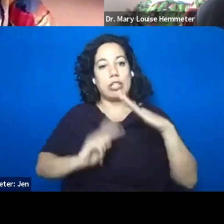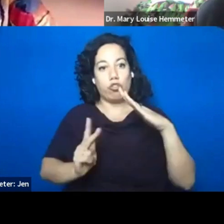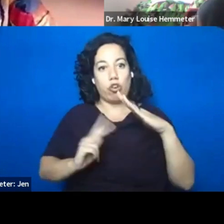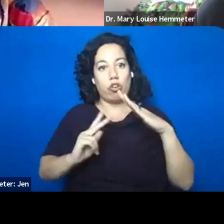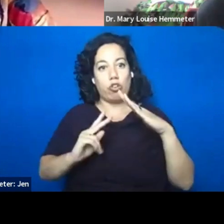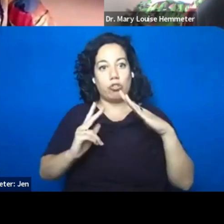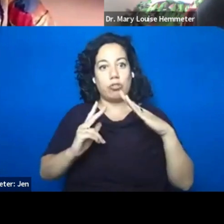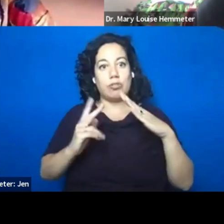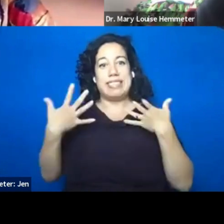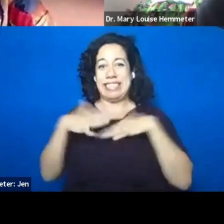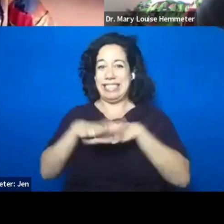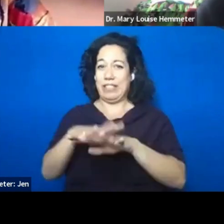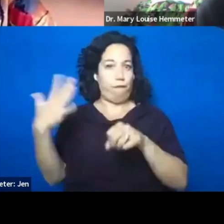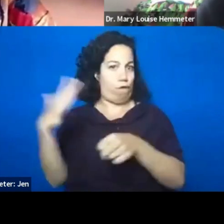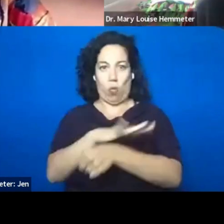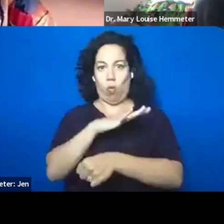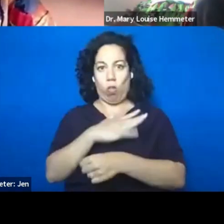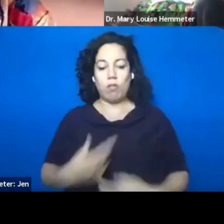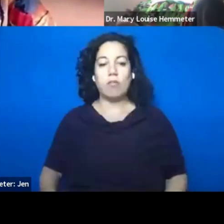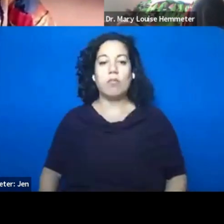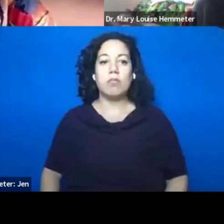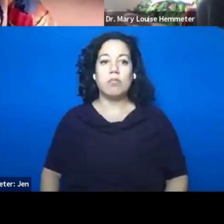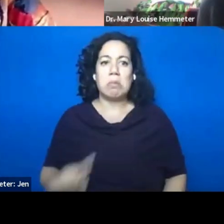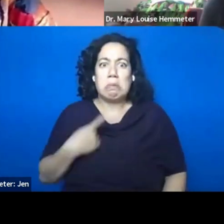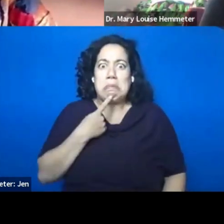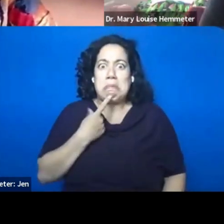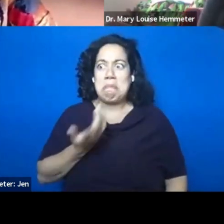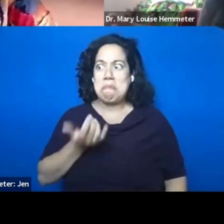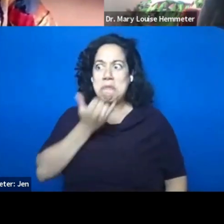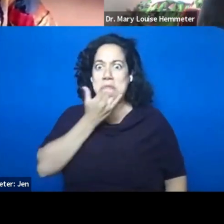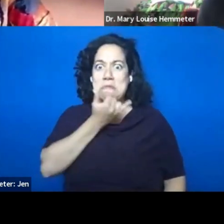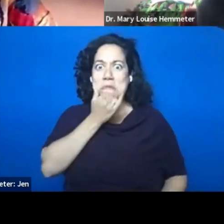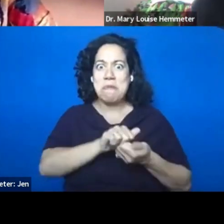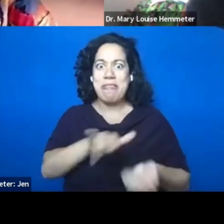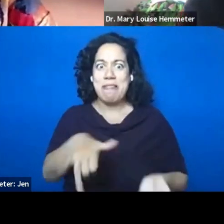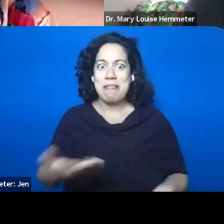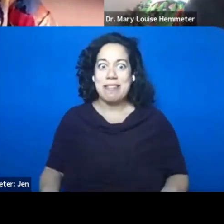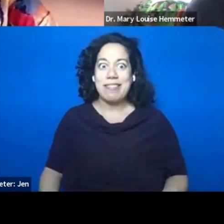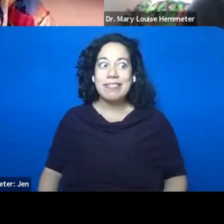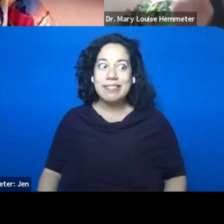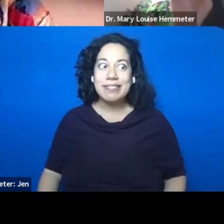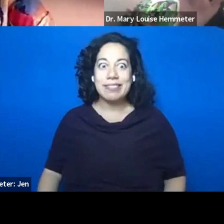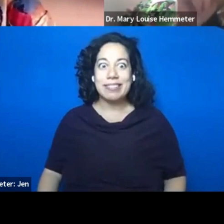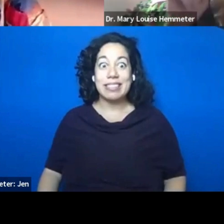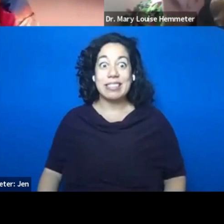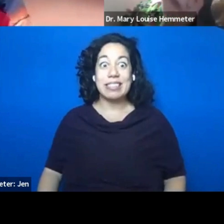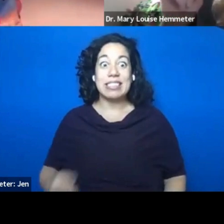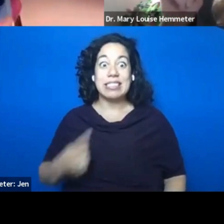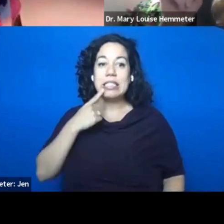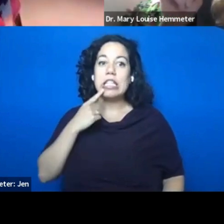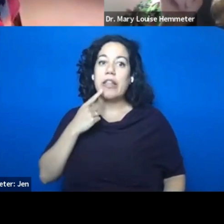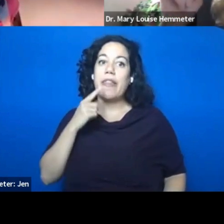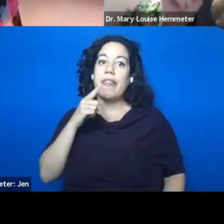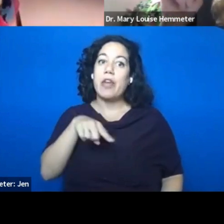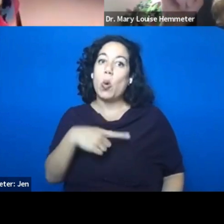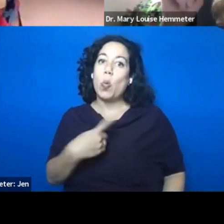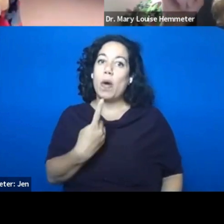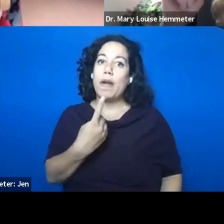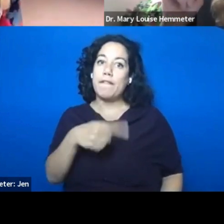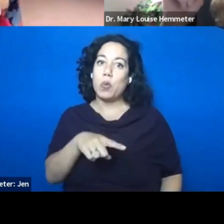fully included. And I said, well, what's wrong with that? And he said, well, they're one of those